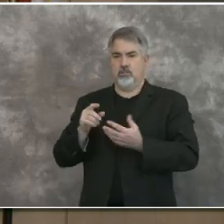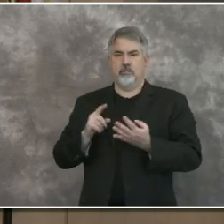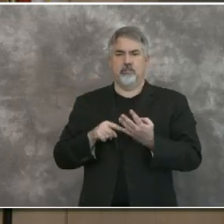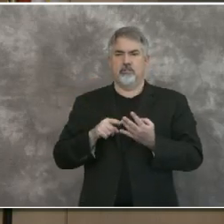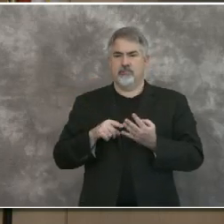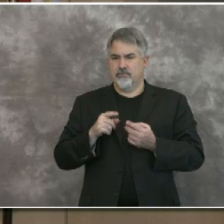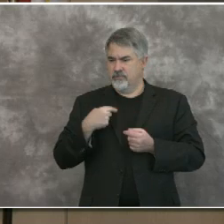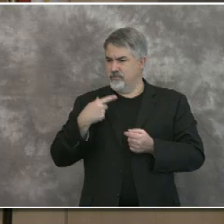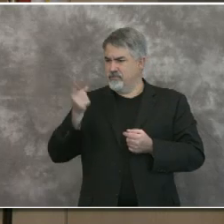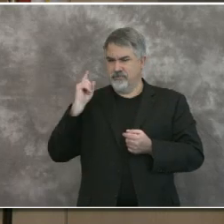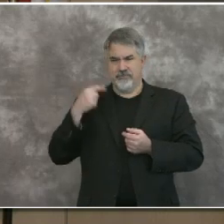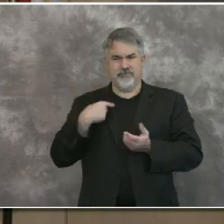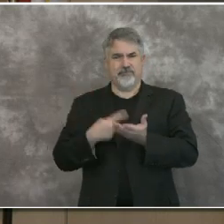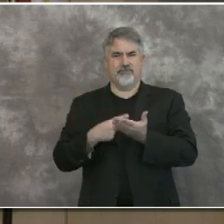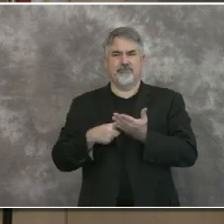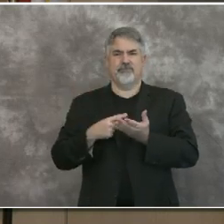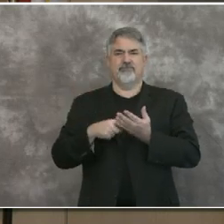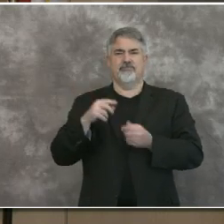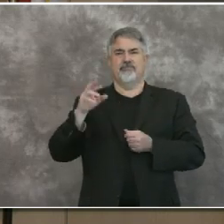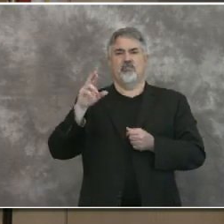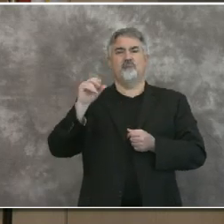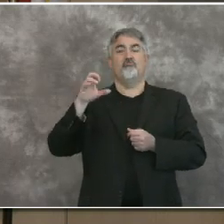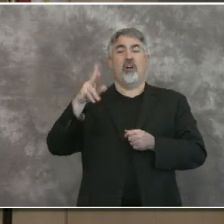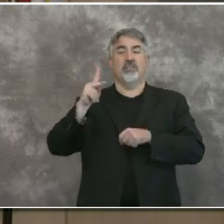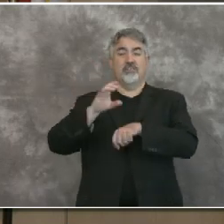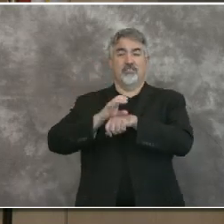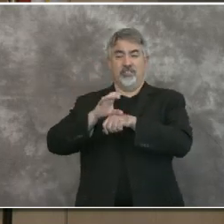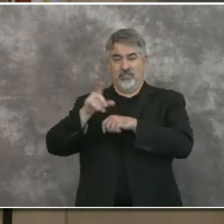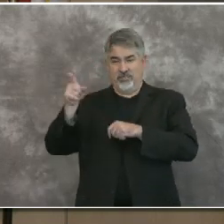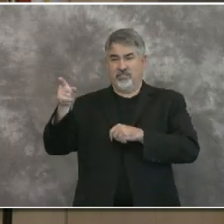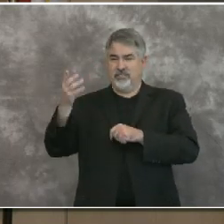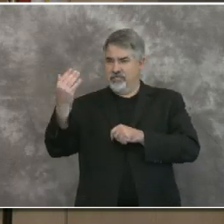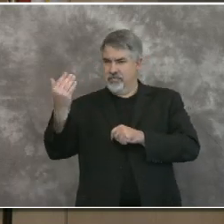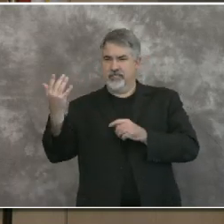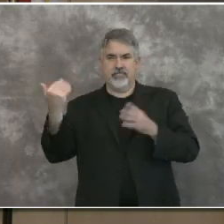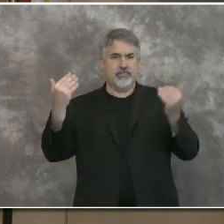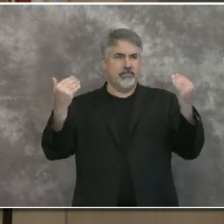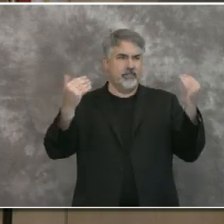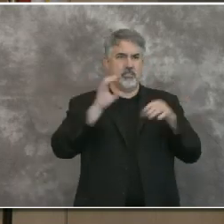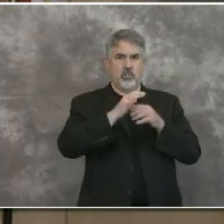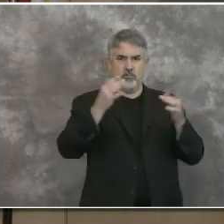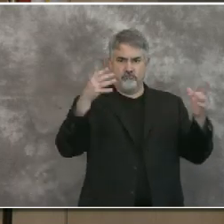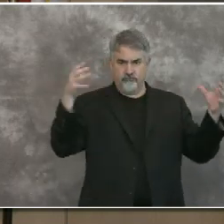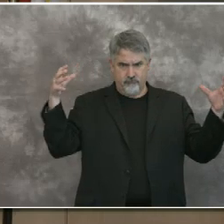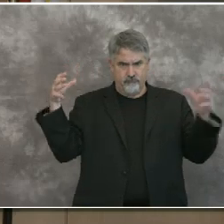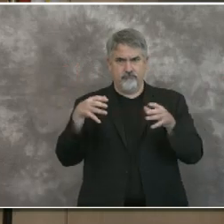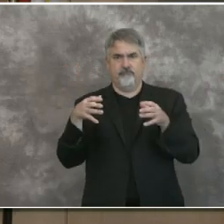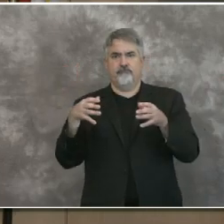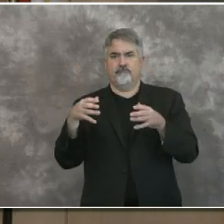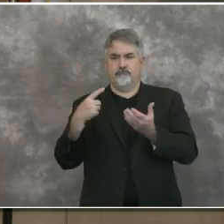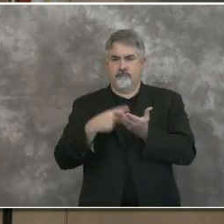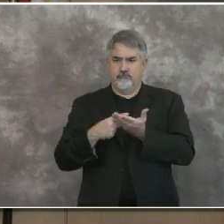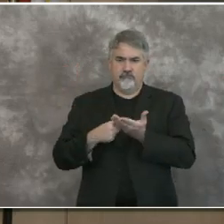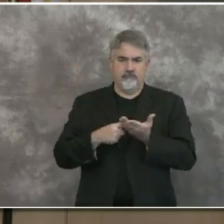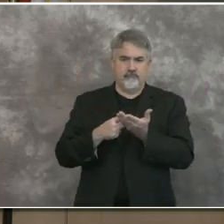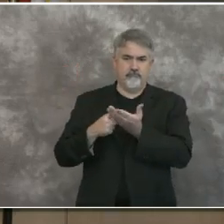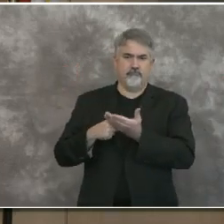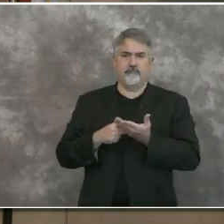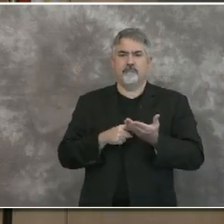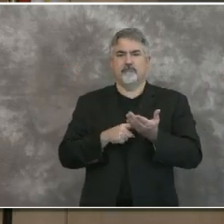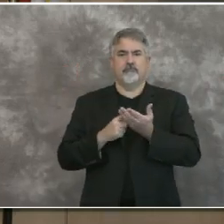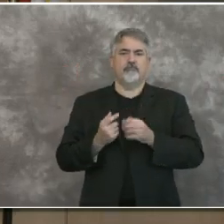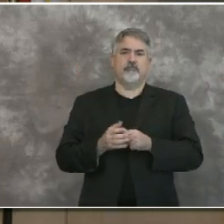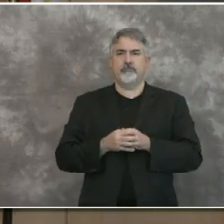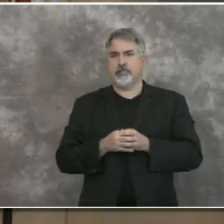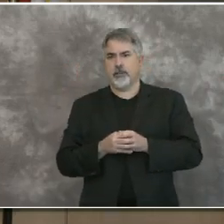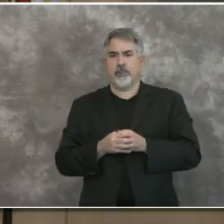and some of the other churches associated with them getting together to re-sew or reattach